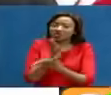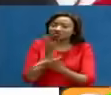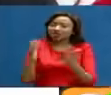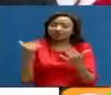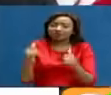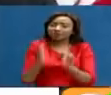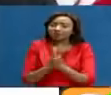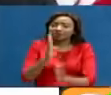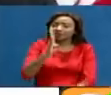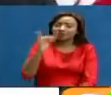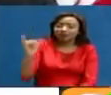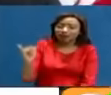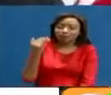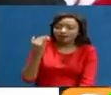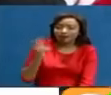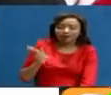task force?